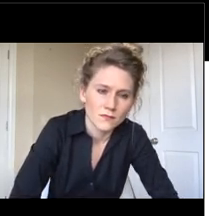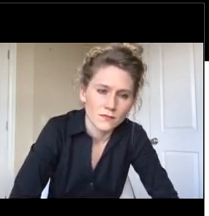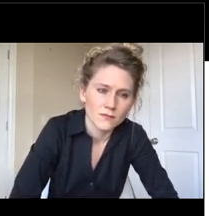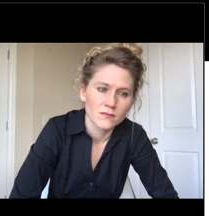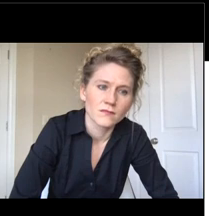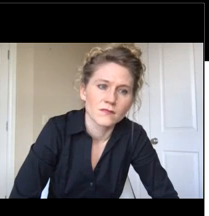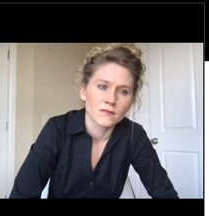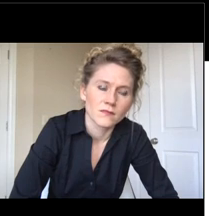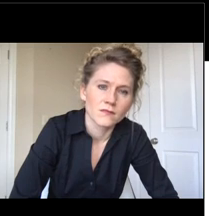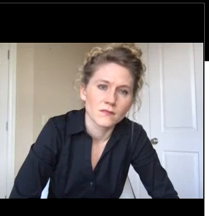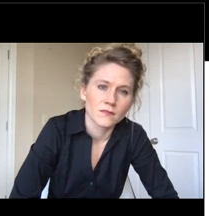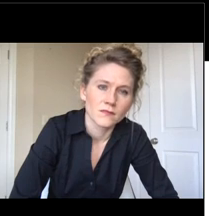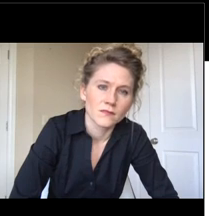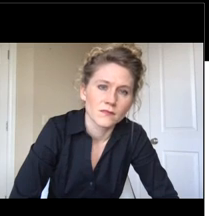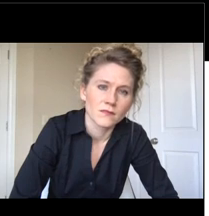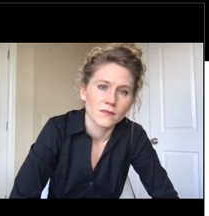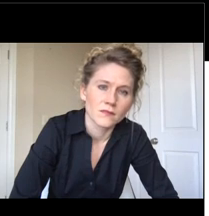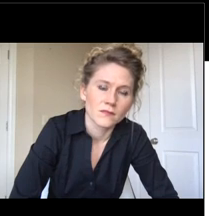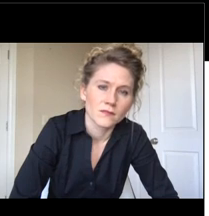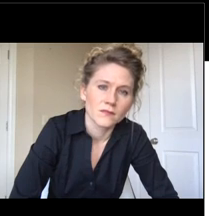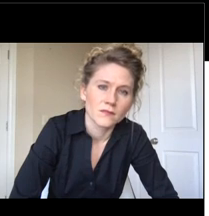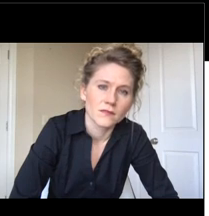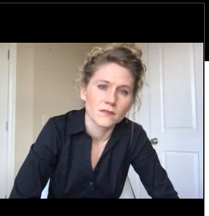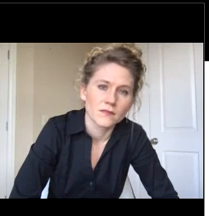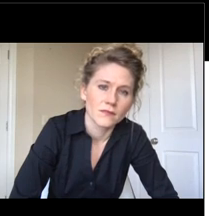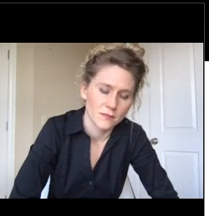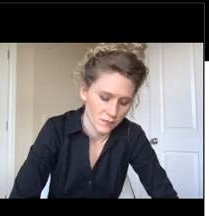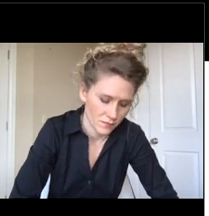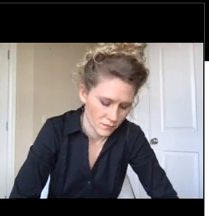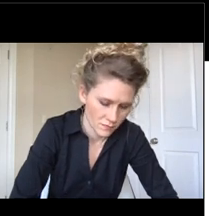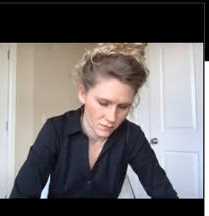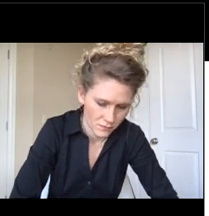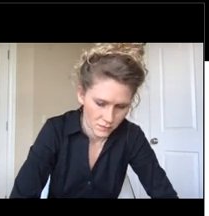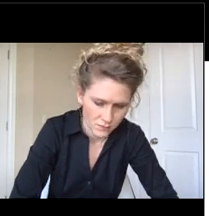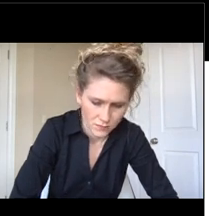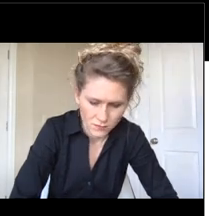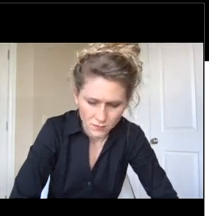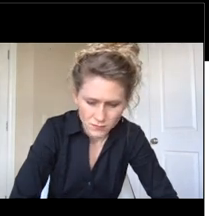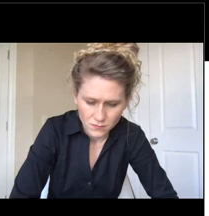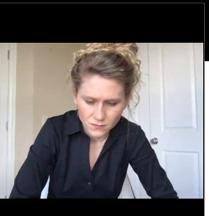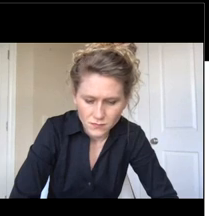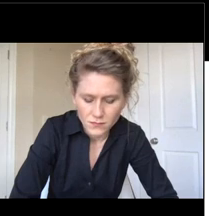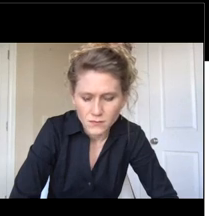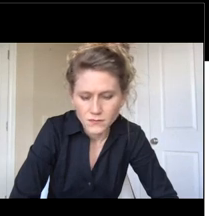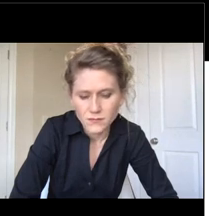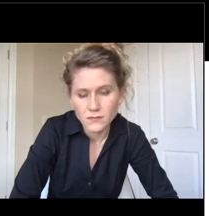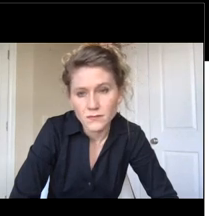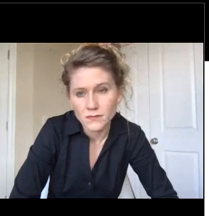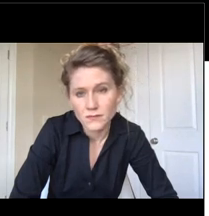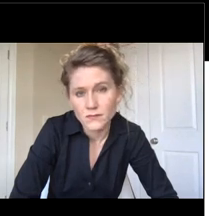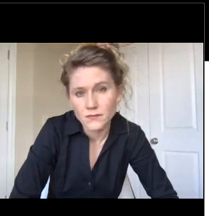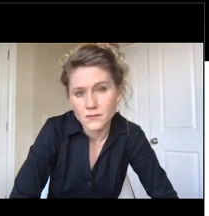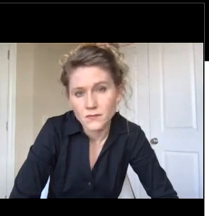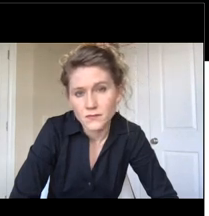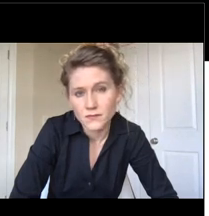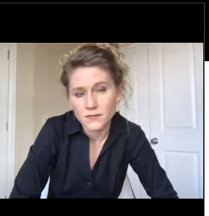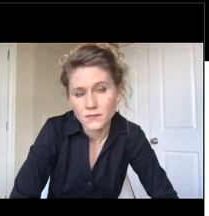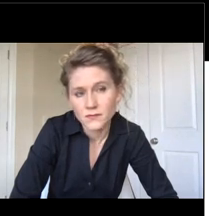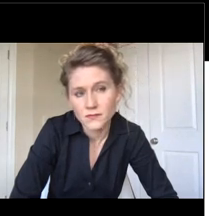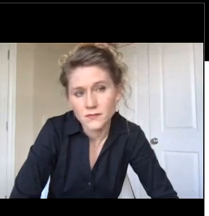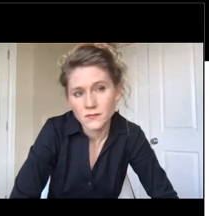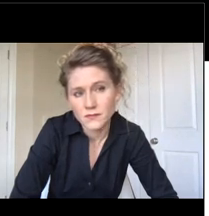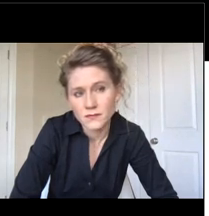PQIs are really high. You go into the center of town, the reds, that's an area we haven't hit in many years, and the PQI is not doing as well.